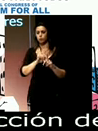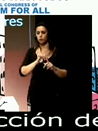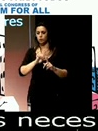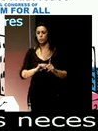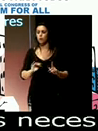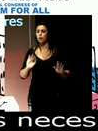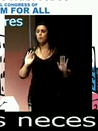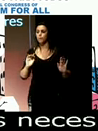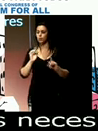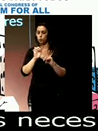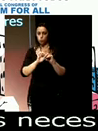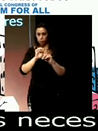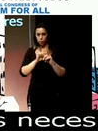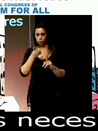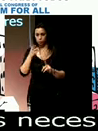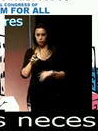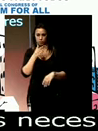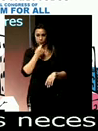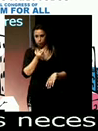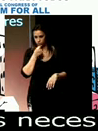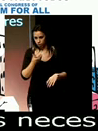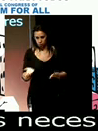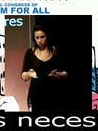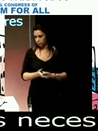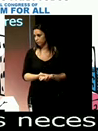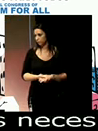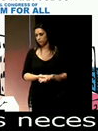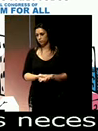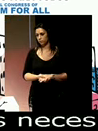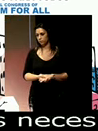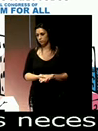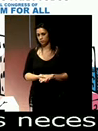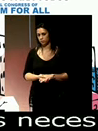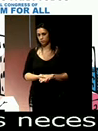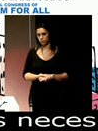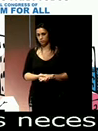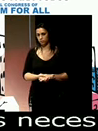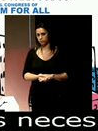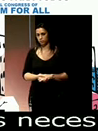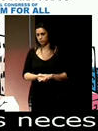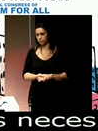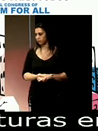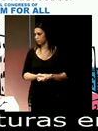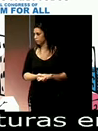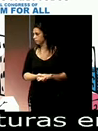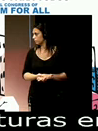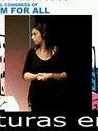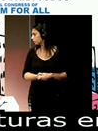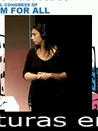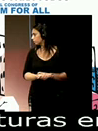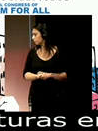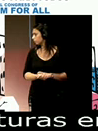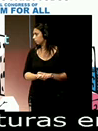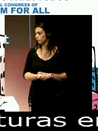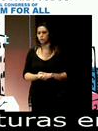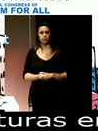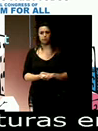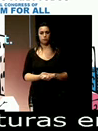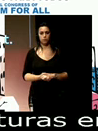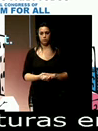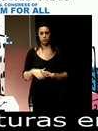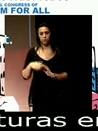type of structure are hotel, agri-tour, I say first. And here are just some examples. Data entry